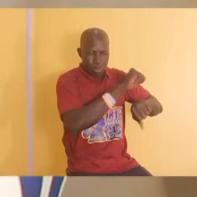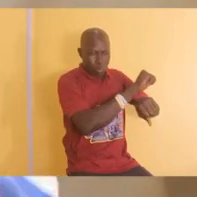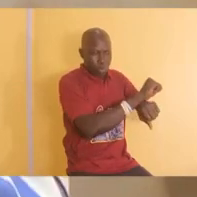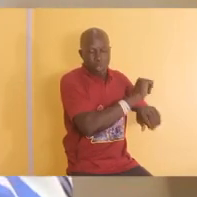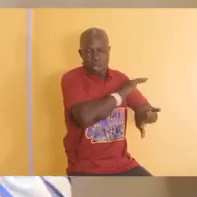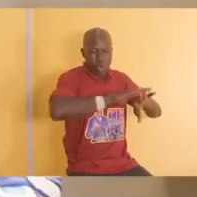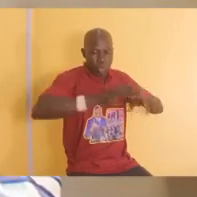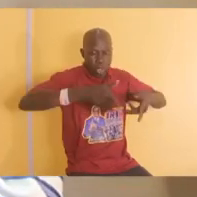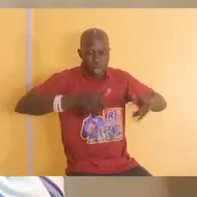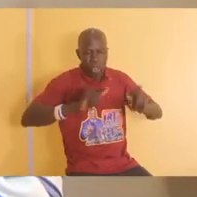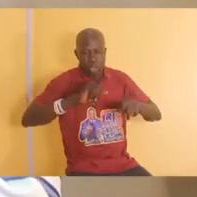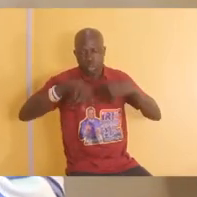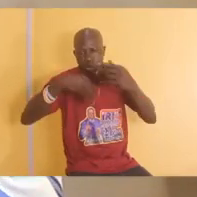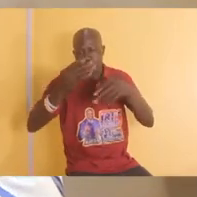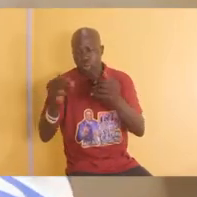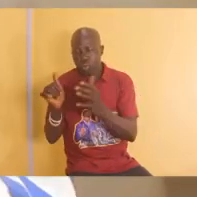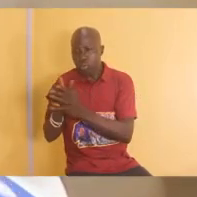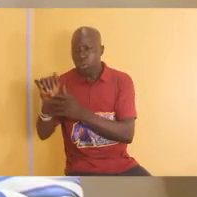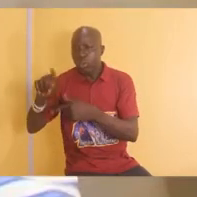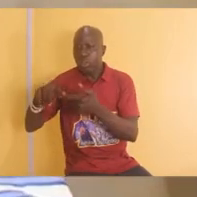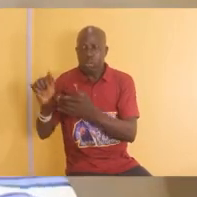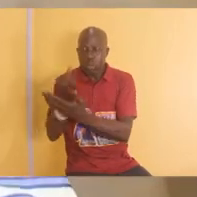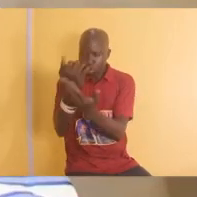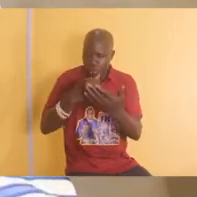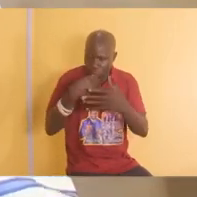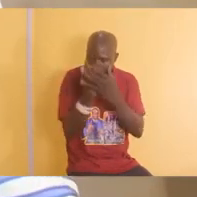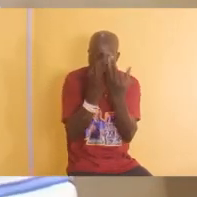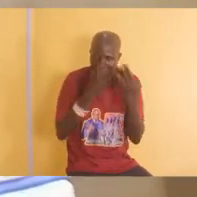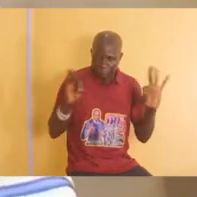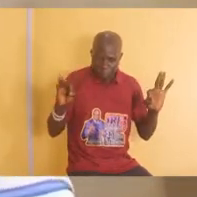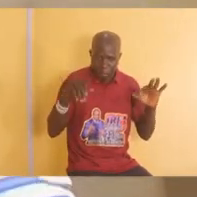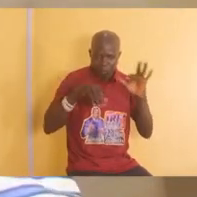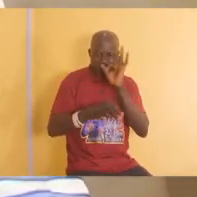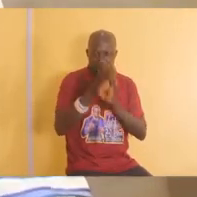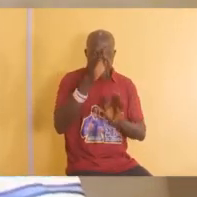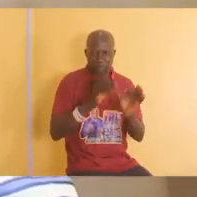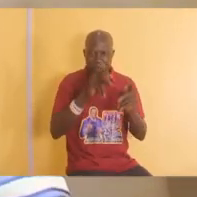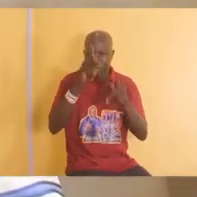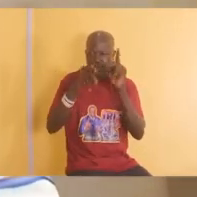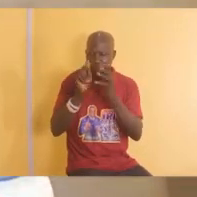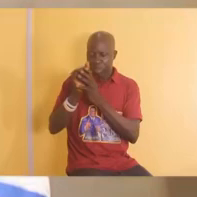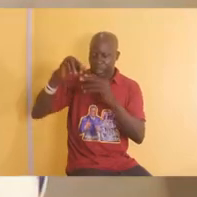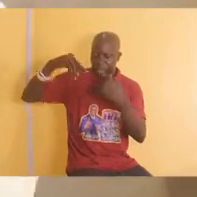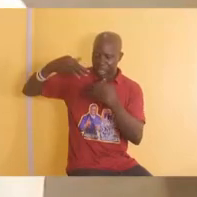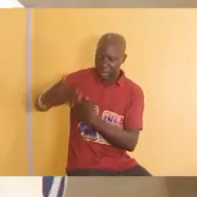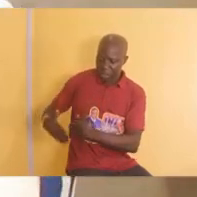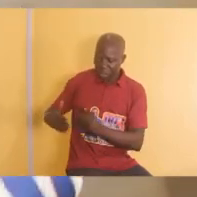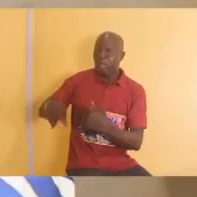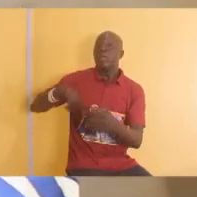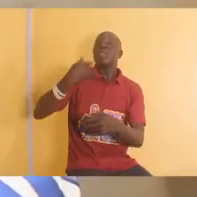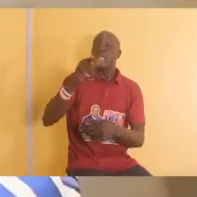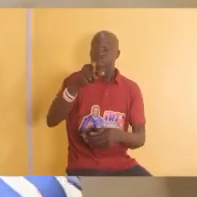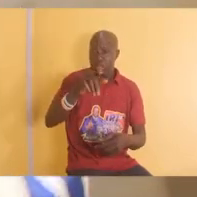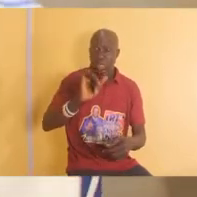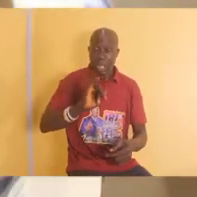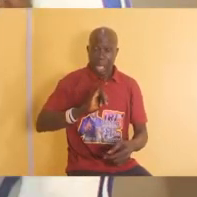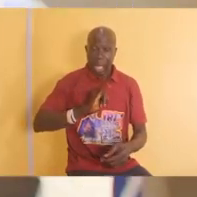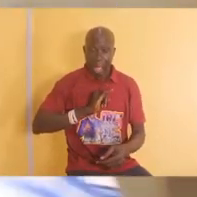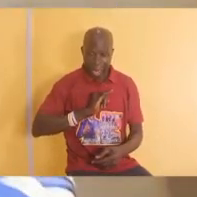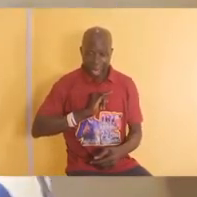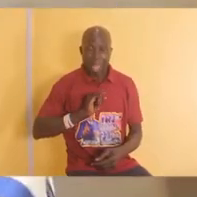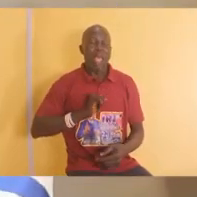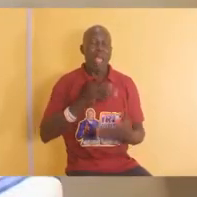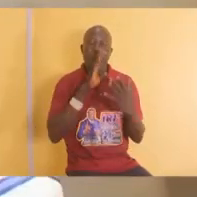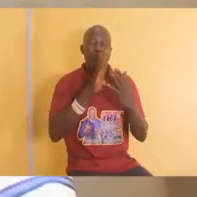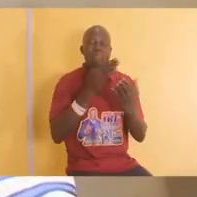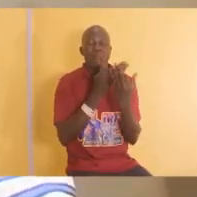They didn't allow you to move. They didn't allow you to be free. If somebody is beside you, tell them as for